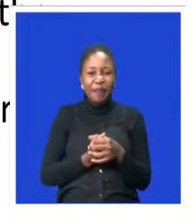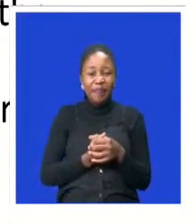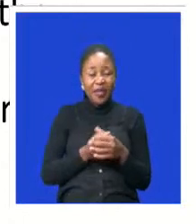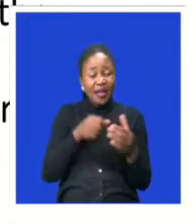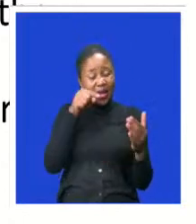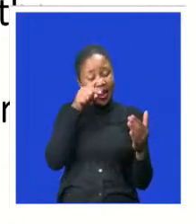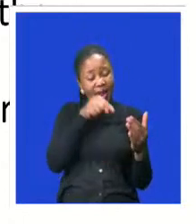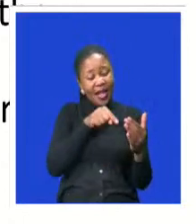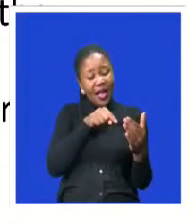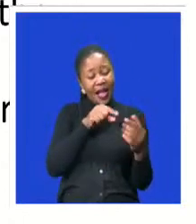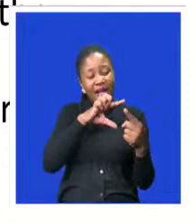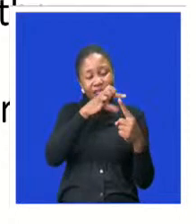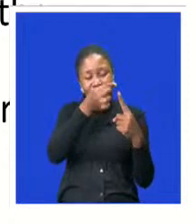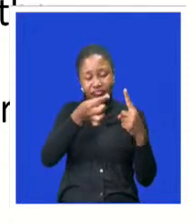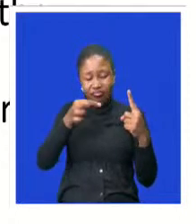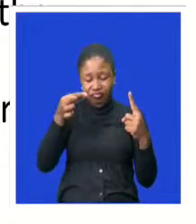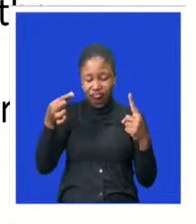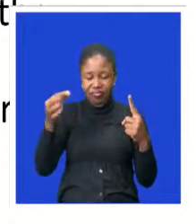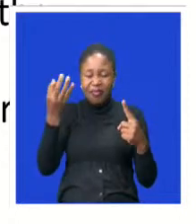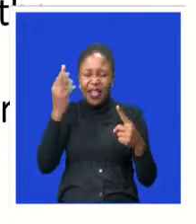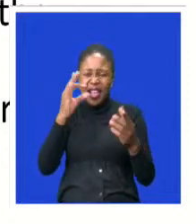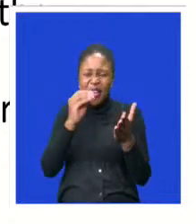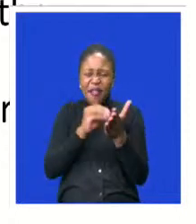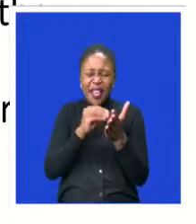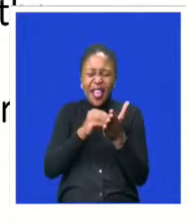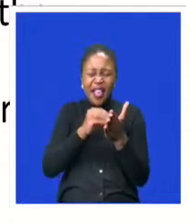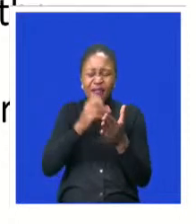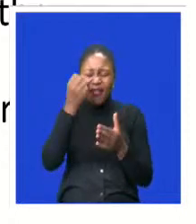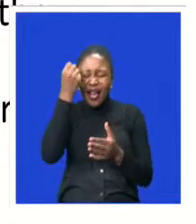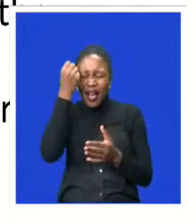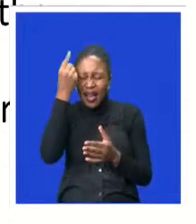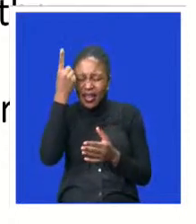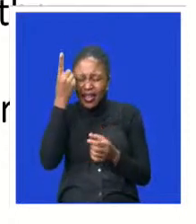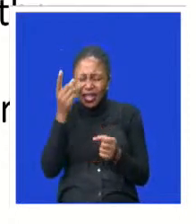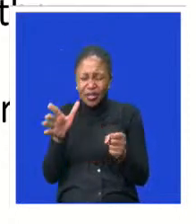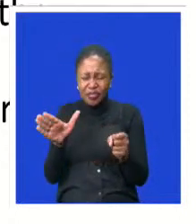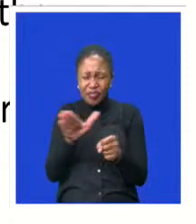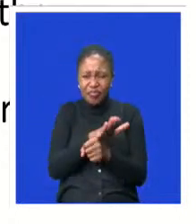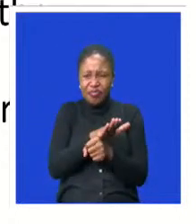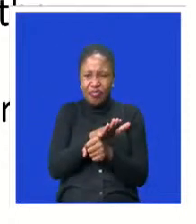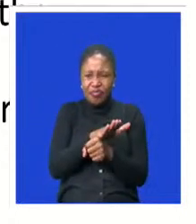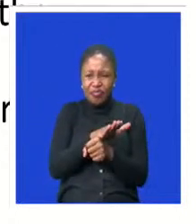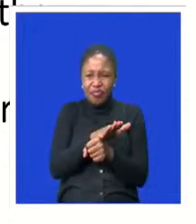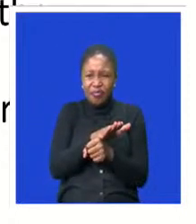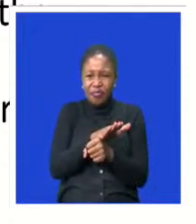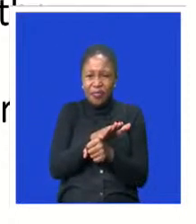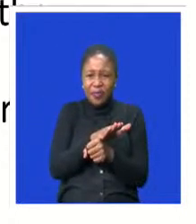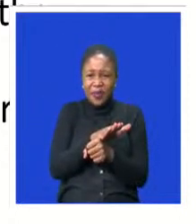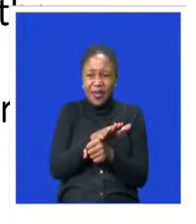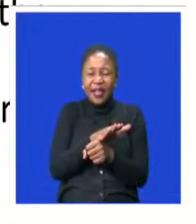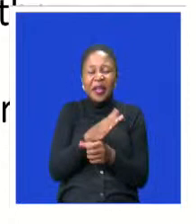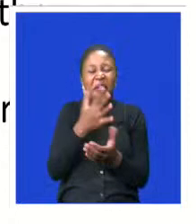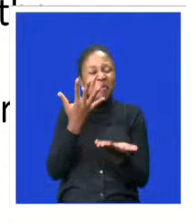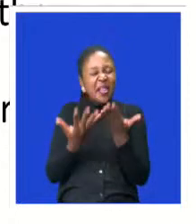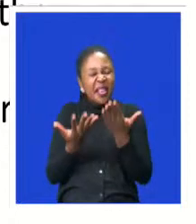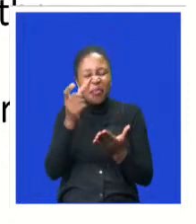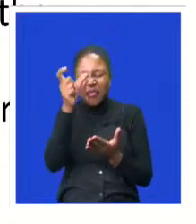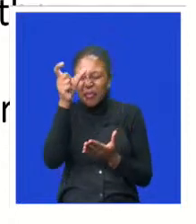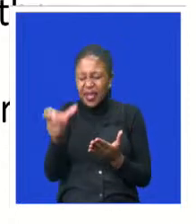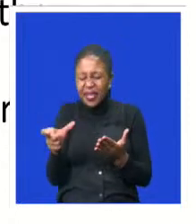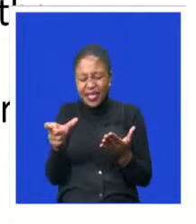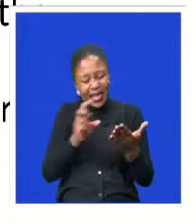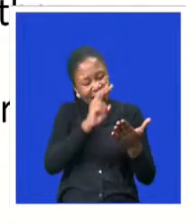the idea or message is complete, that the reader understands what you are saying and